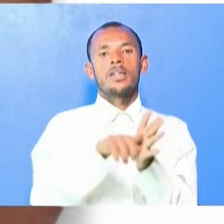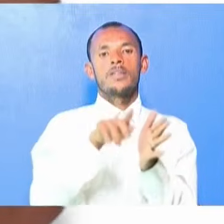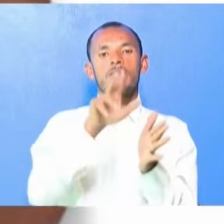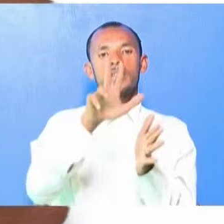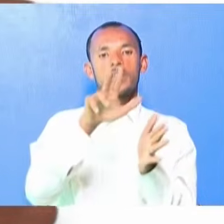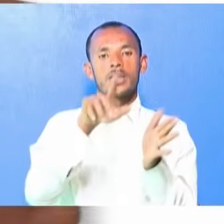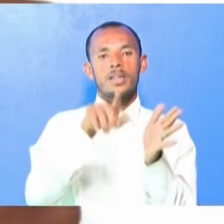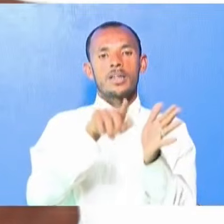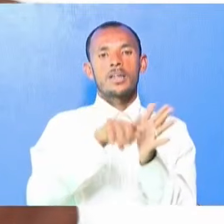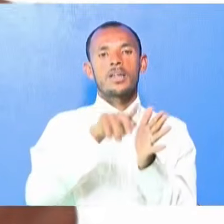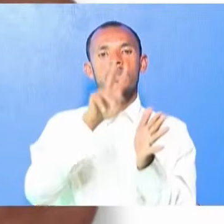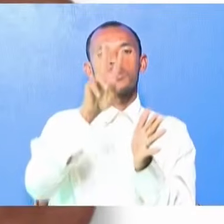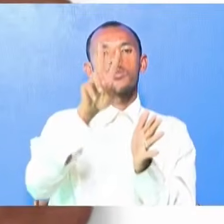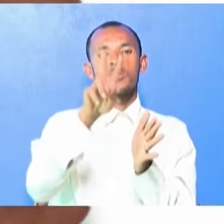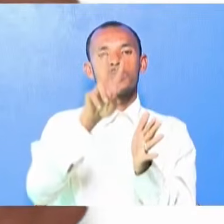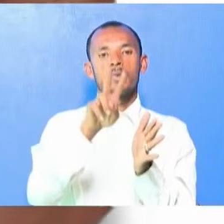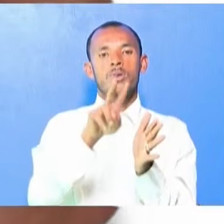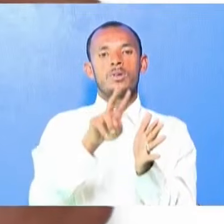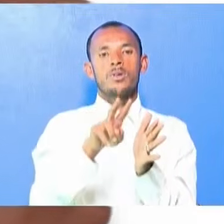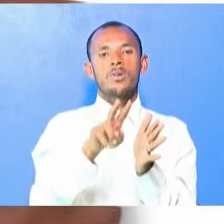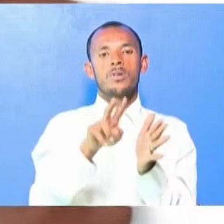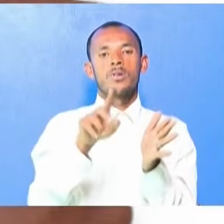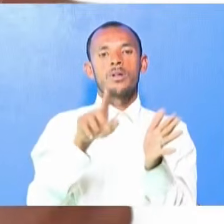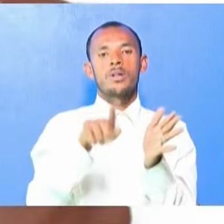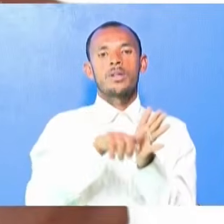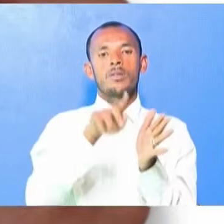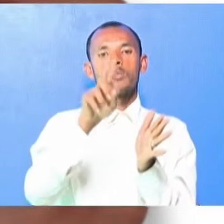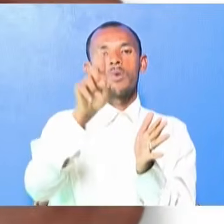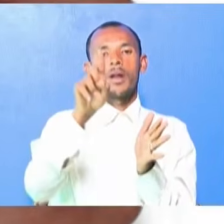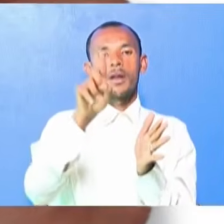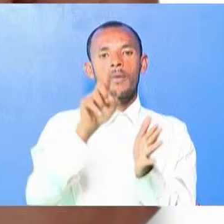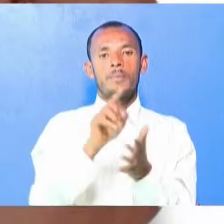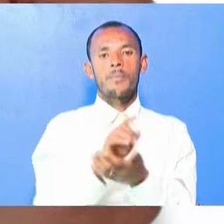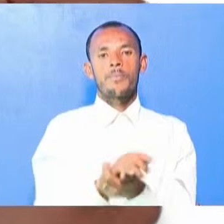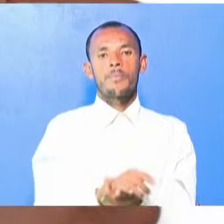-3, -2, -1.